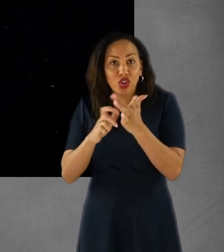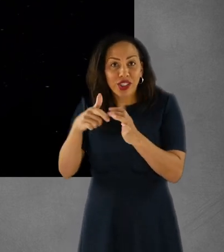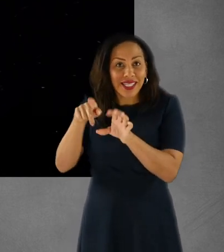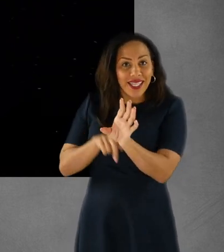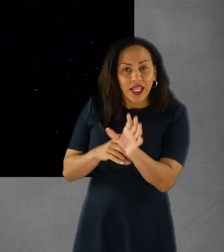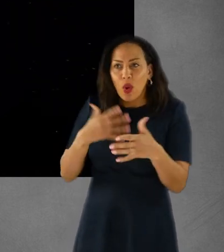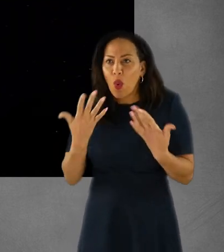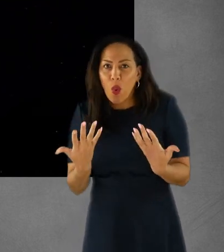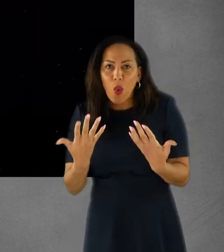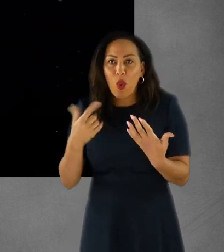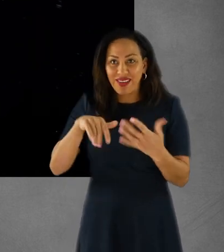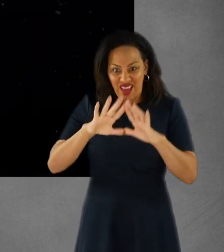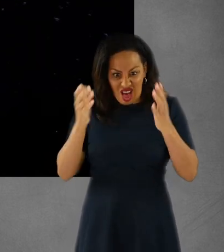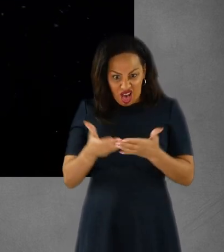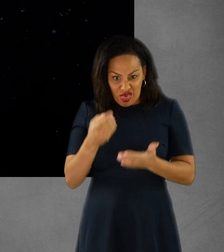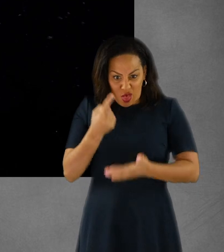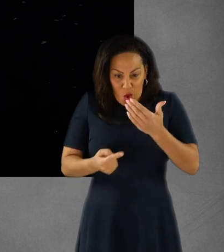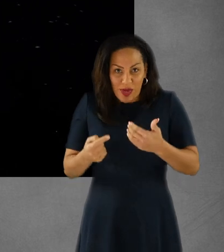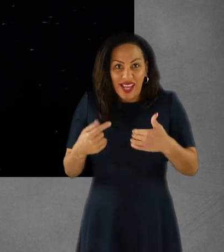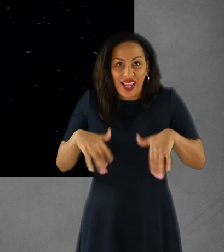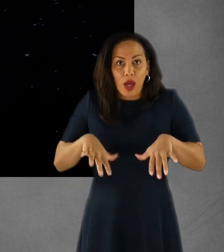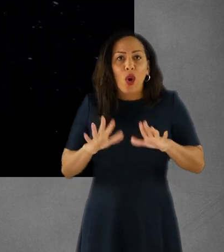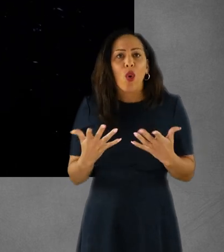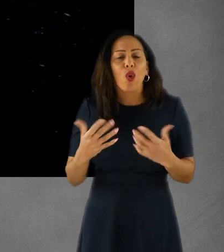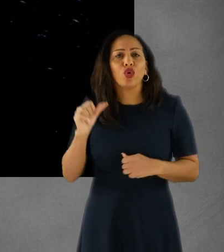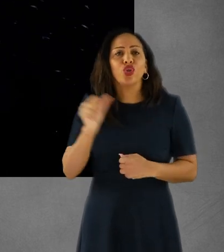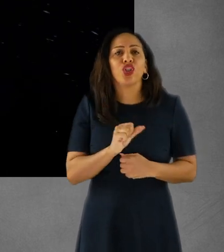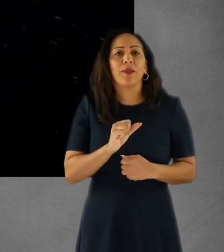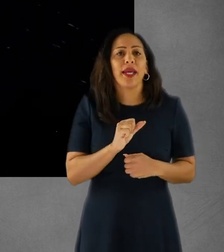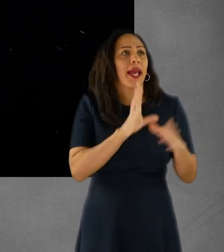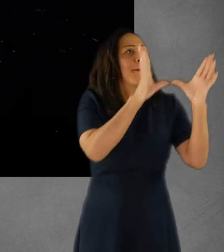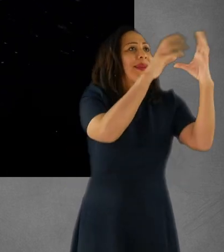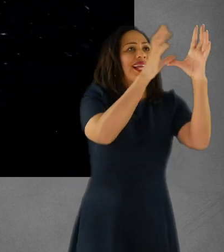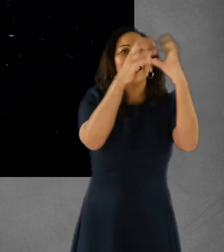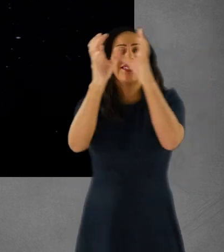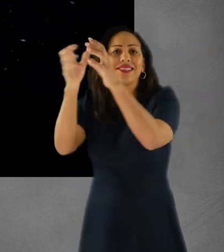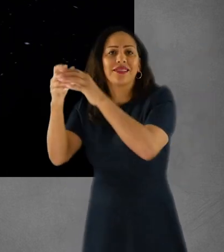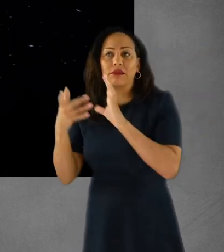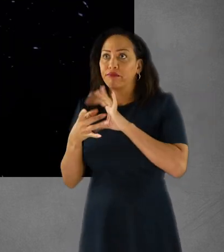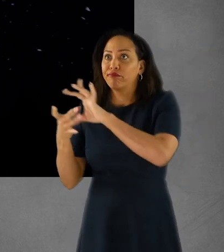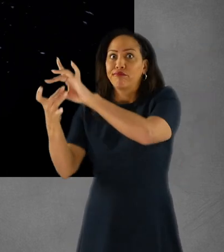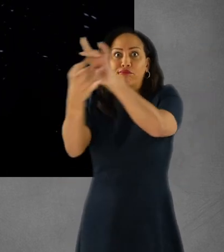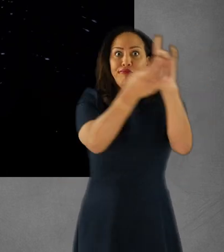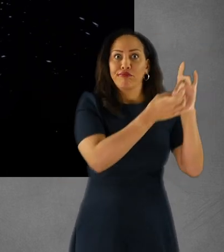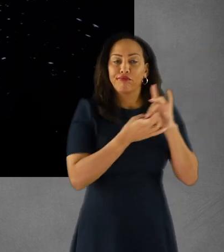Earth? Do we reach out further to an interplanetary series of networks?